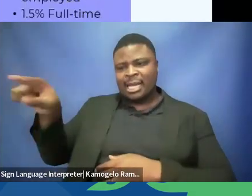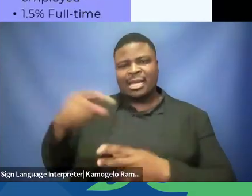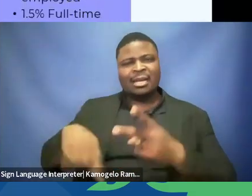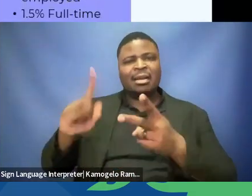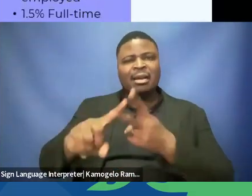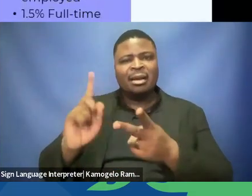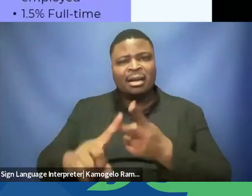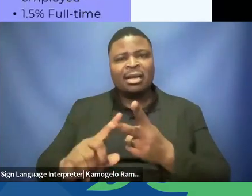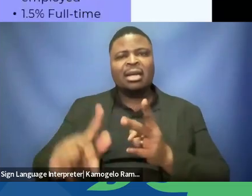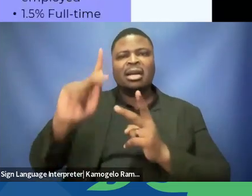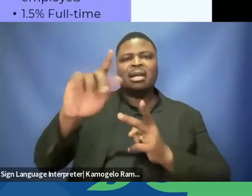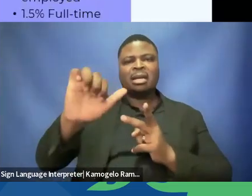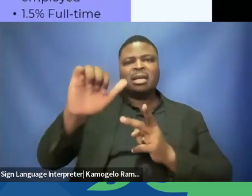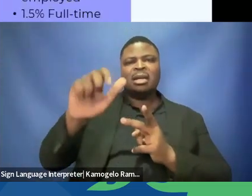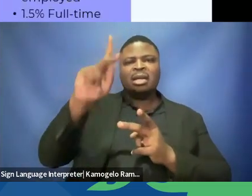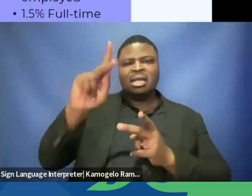Lamu. And now in